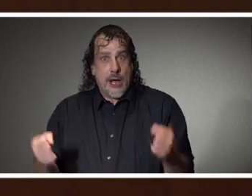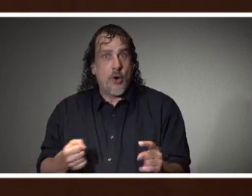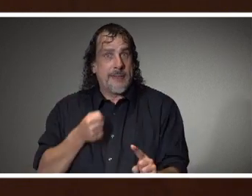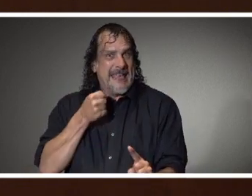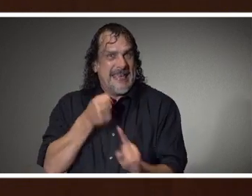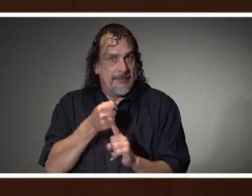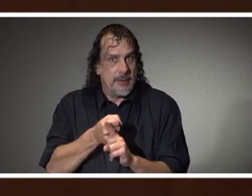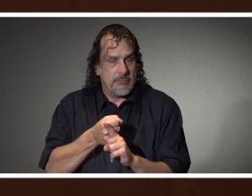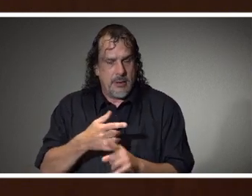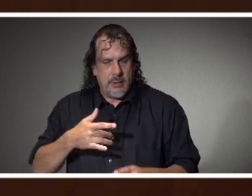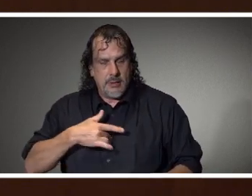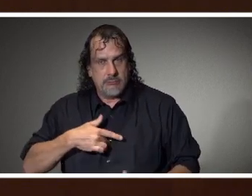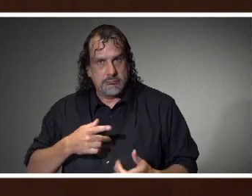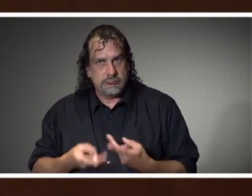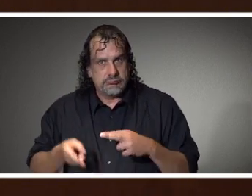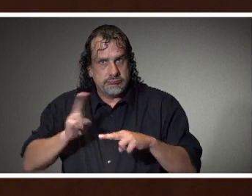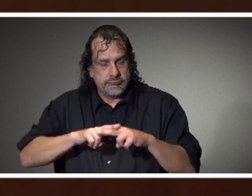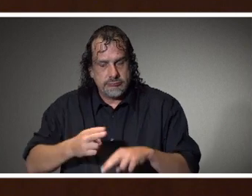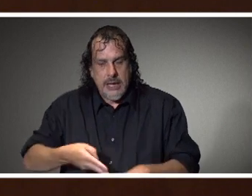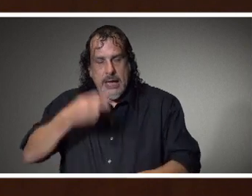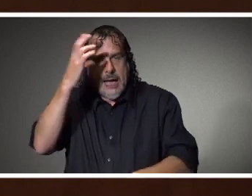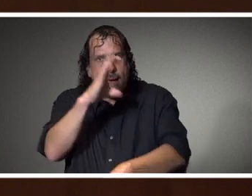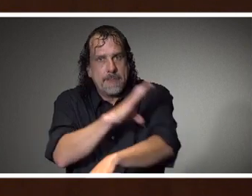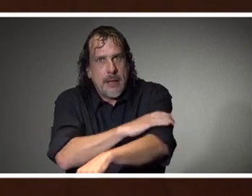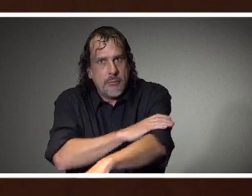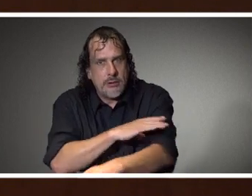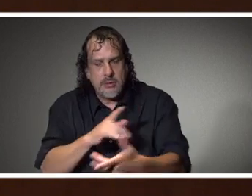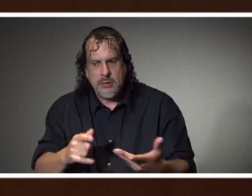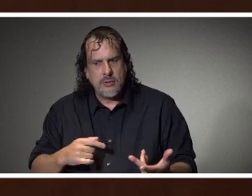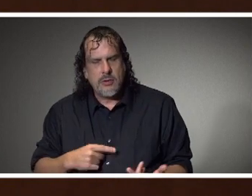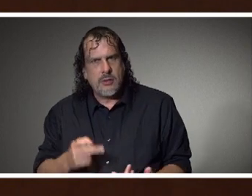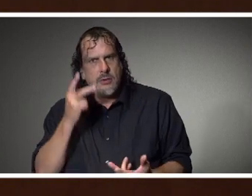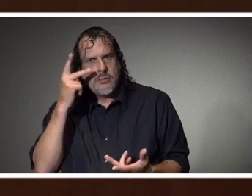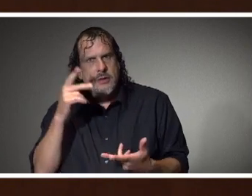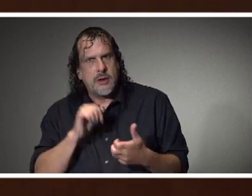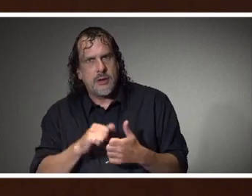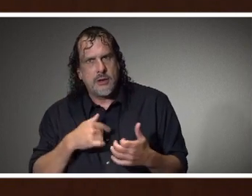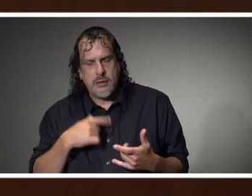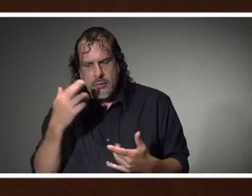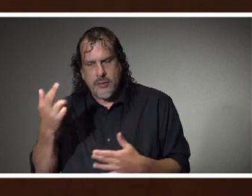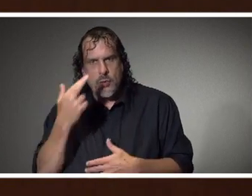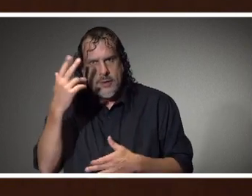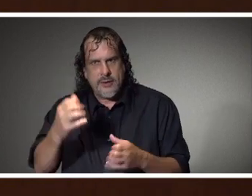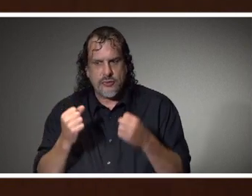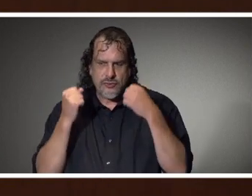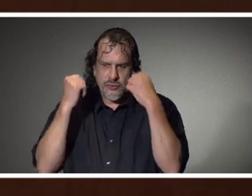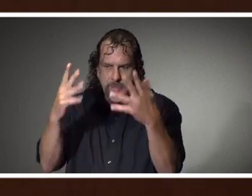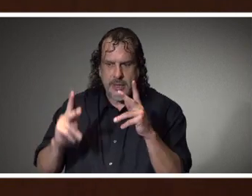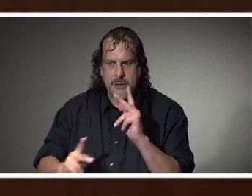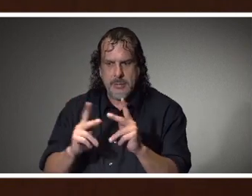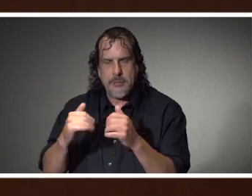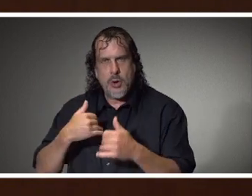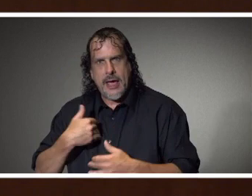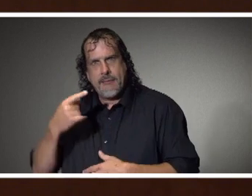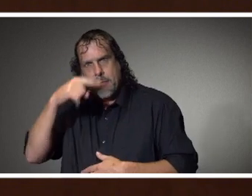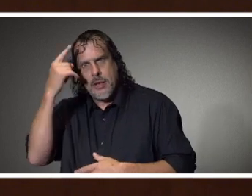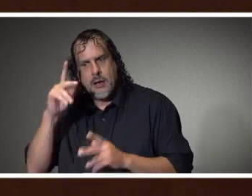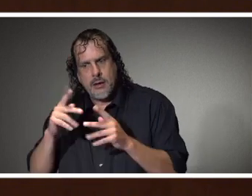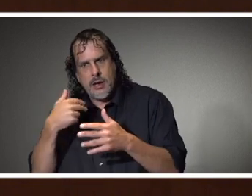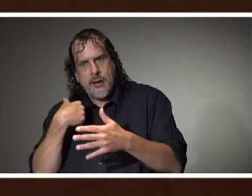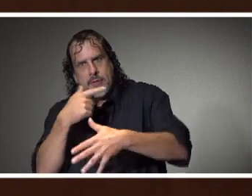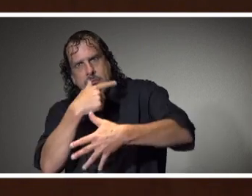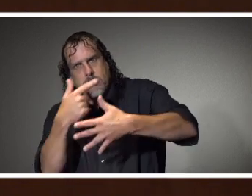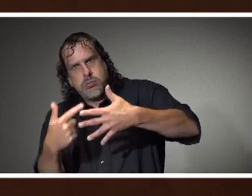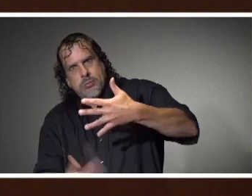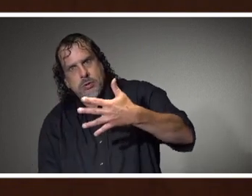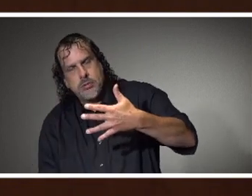cardiovascular outcomes, increases blood pressure. This is not surprising at all, is a part of the reason we have some of the health outcome disparities. So yes,